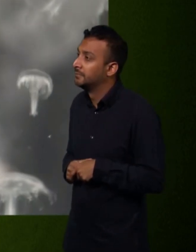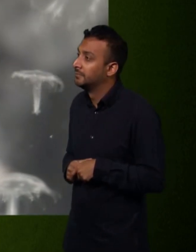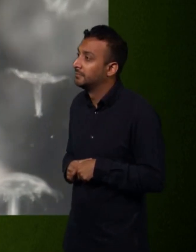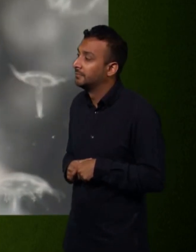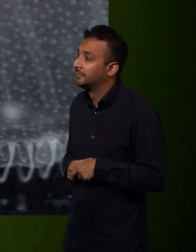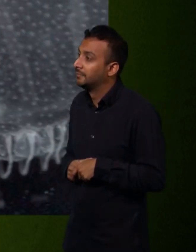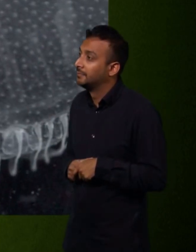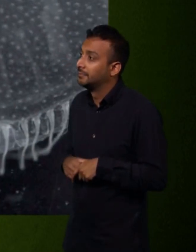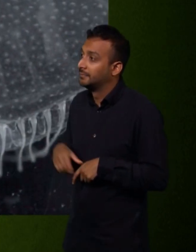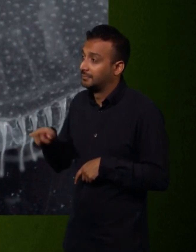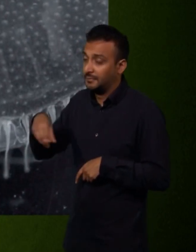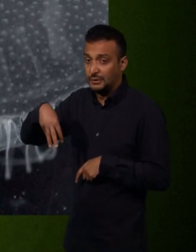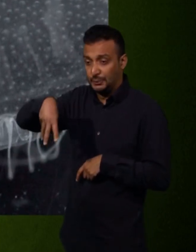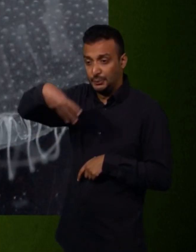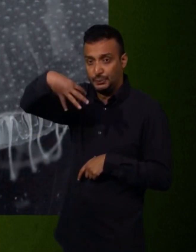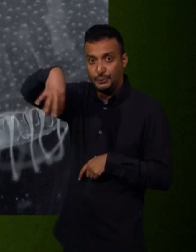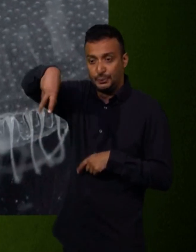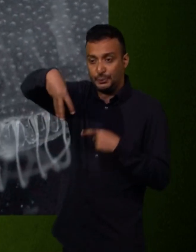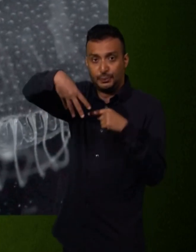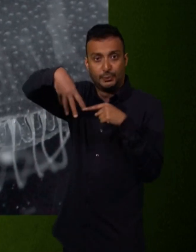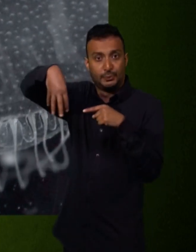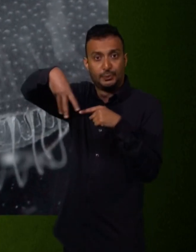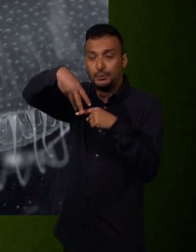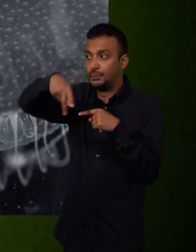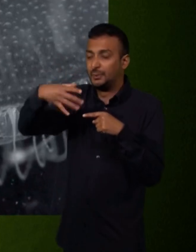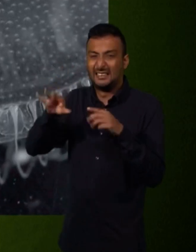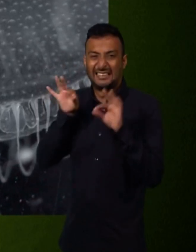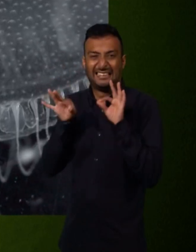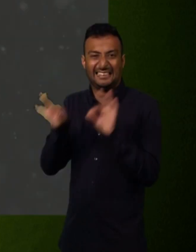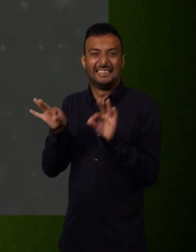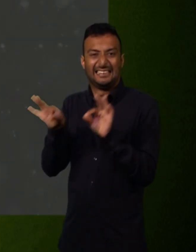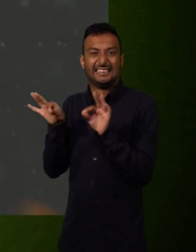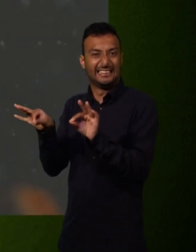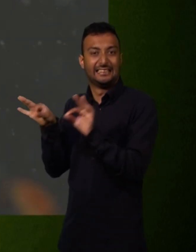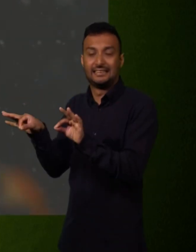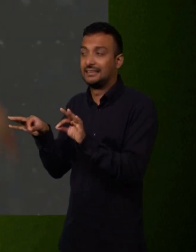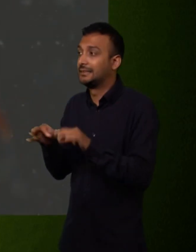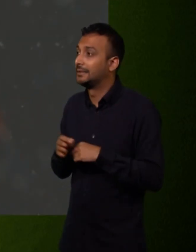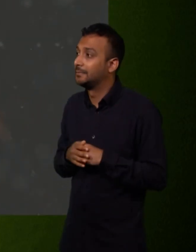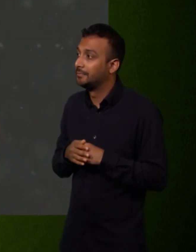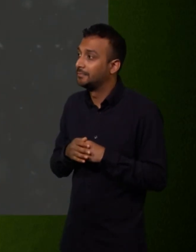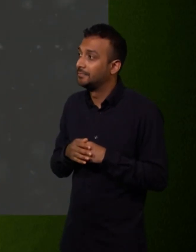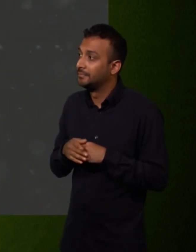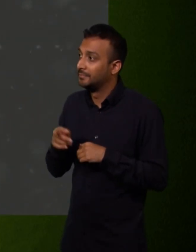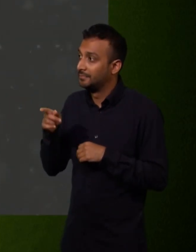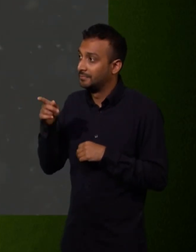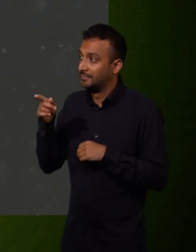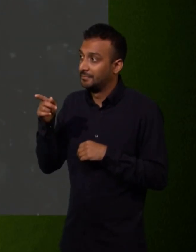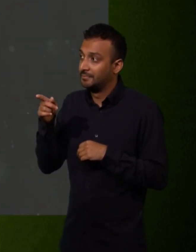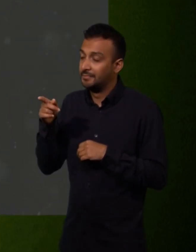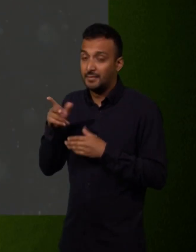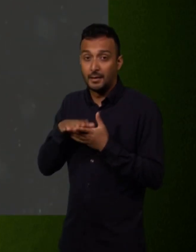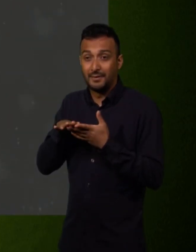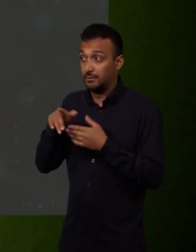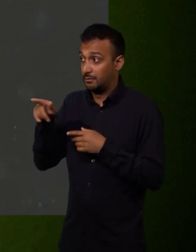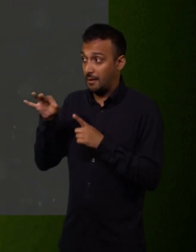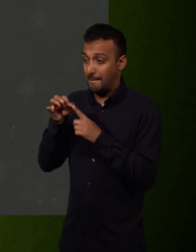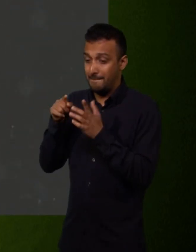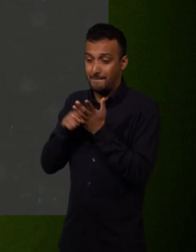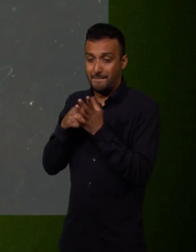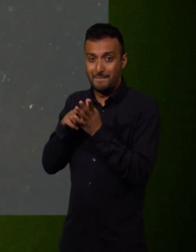And tentacles, lined with stinging cells, perfect for paralyzing their planktonic prey.